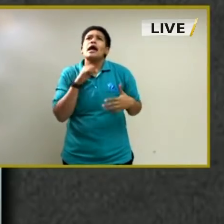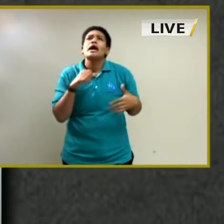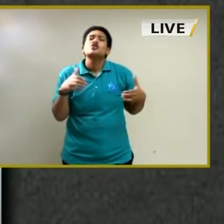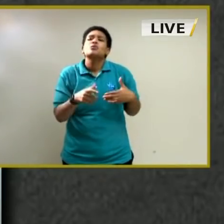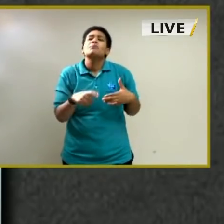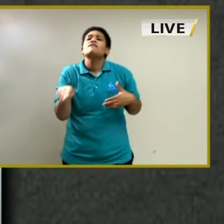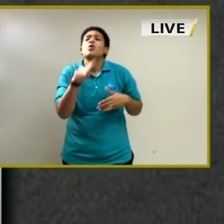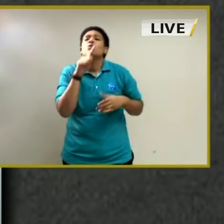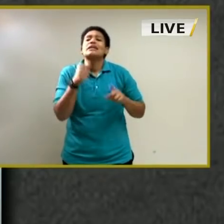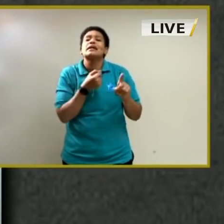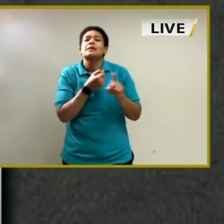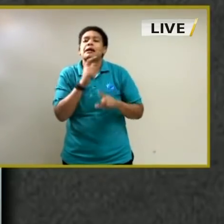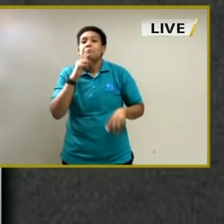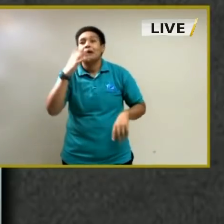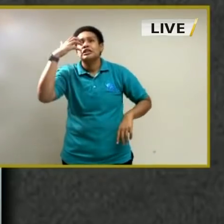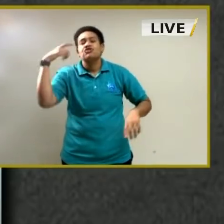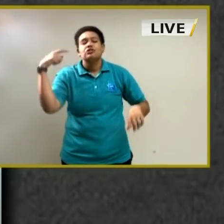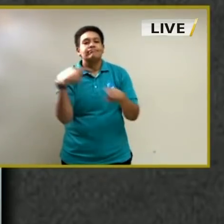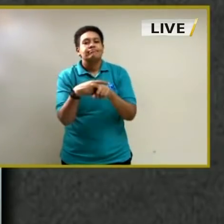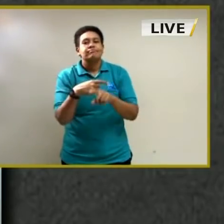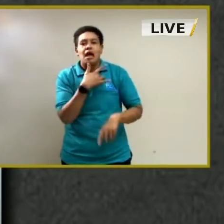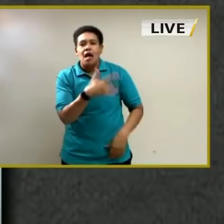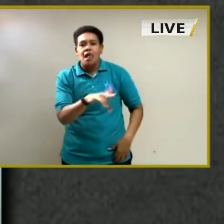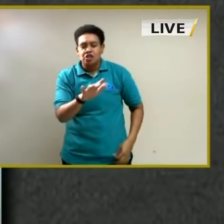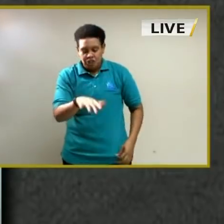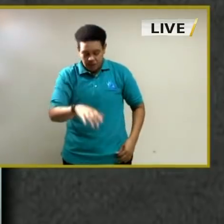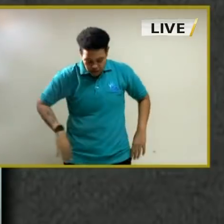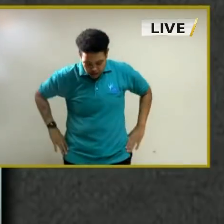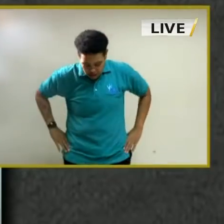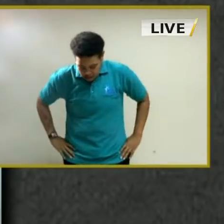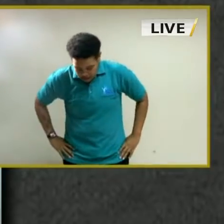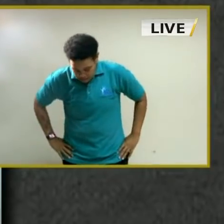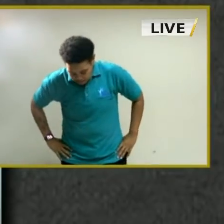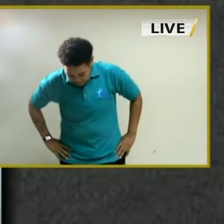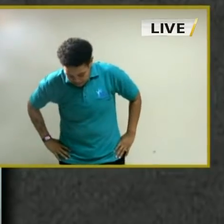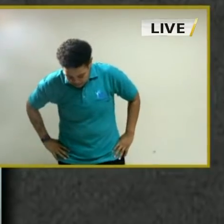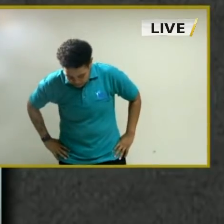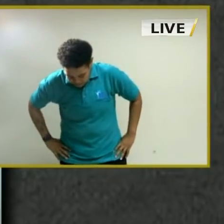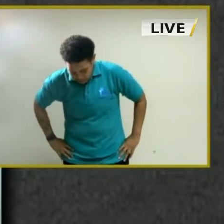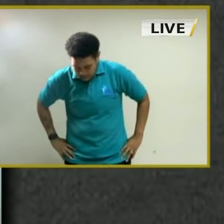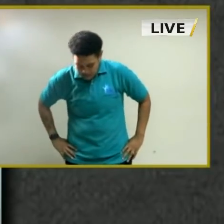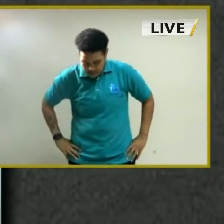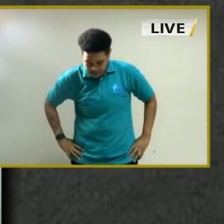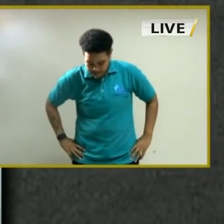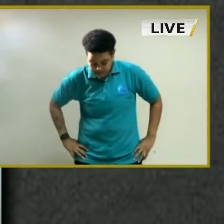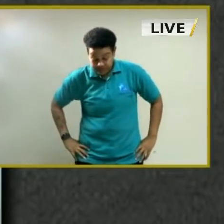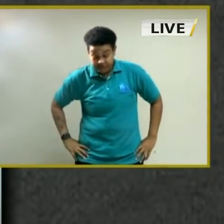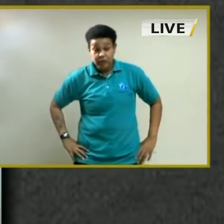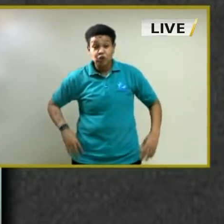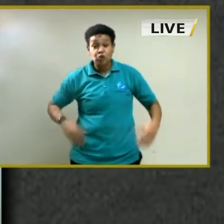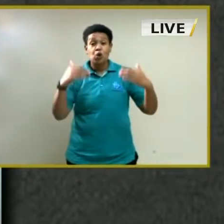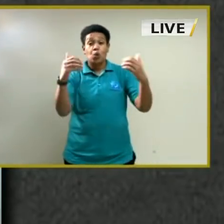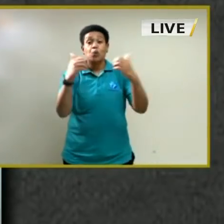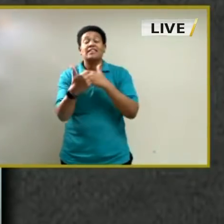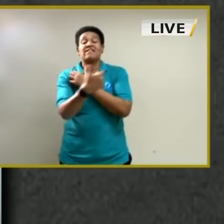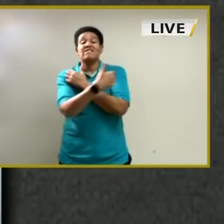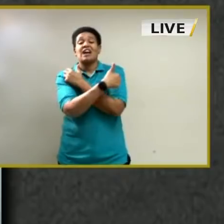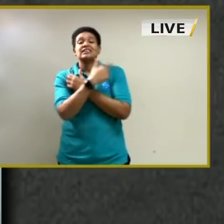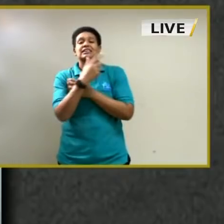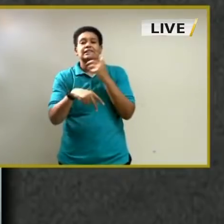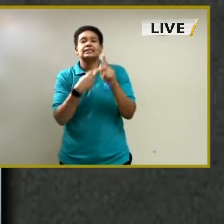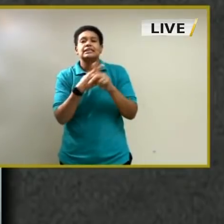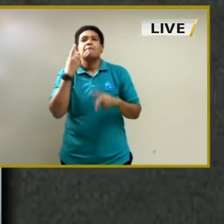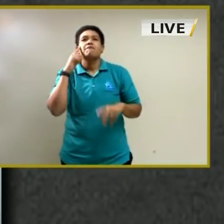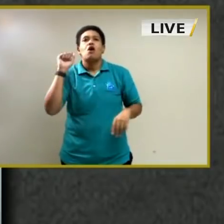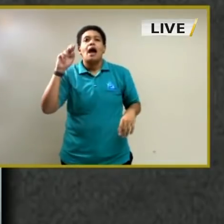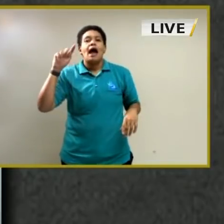those being affected by serious adverse events. All right, so let's go with the vaccine type. So for anaphylactic